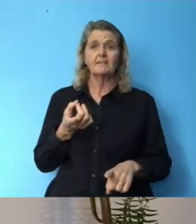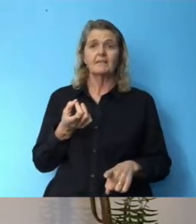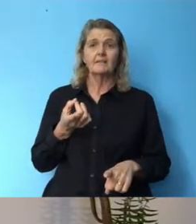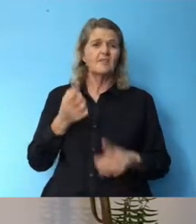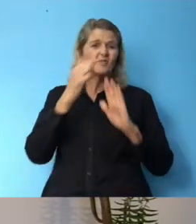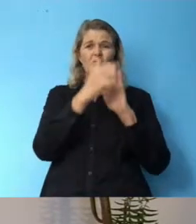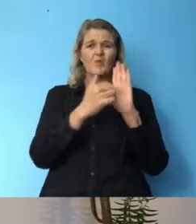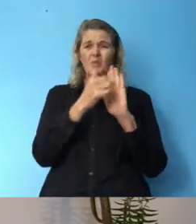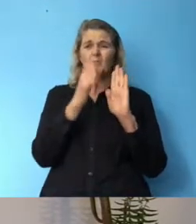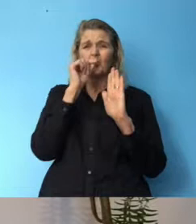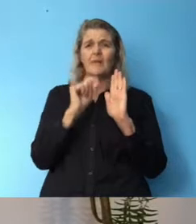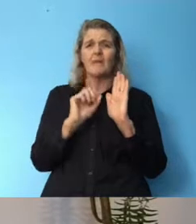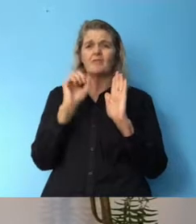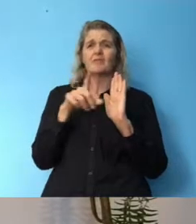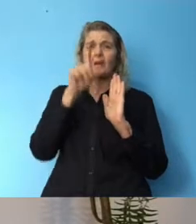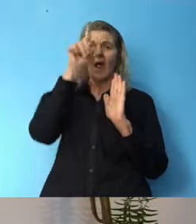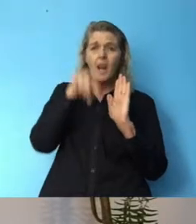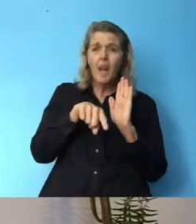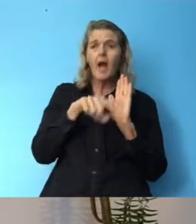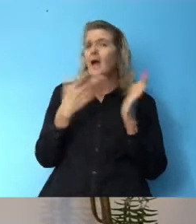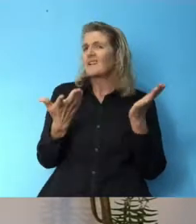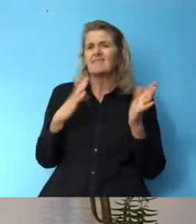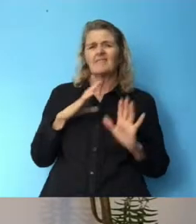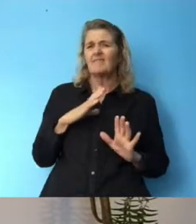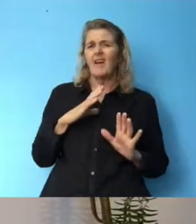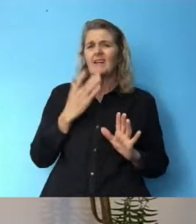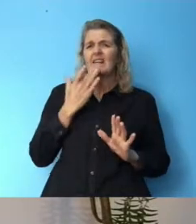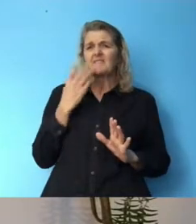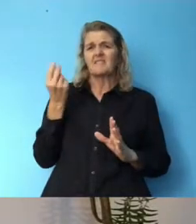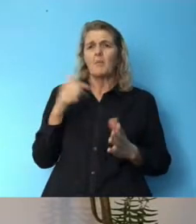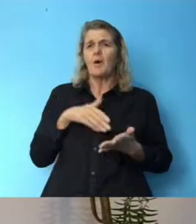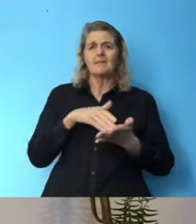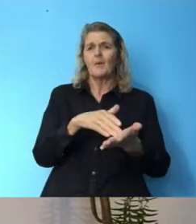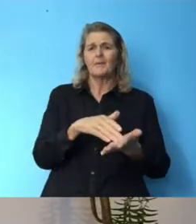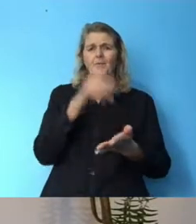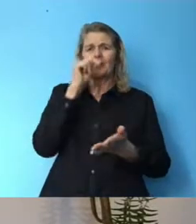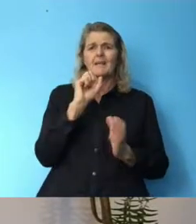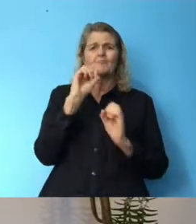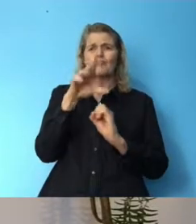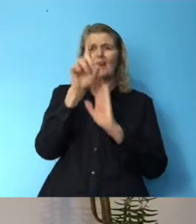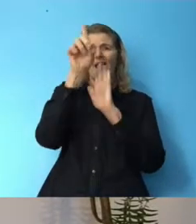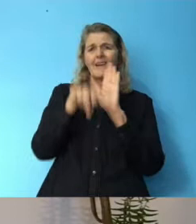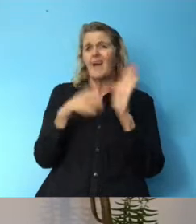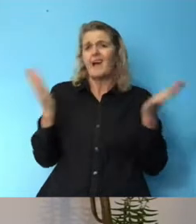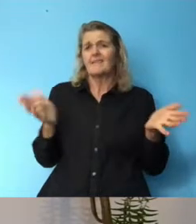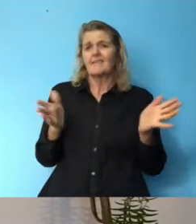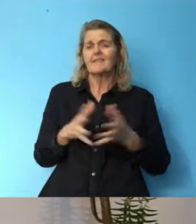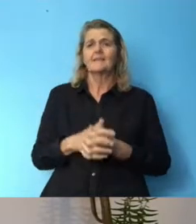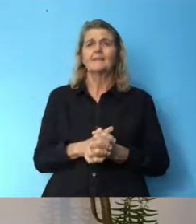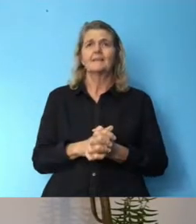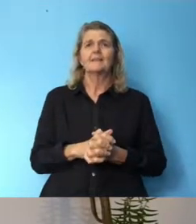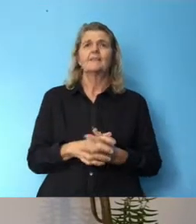a stroke to show, that colour. You definitely don't have to do it like this. And then this one, mixed